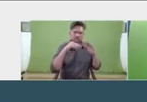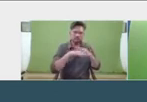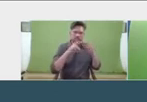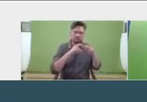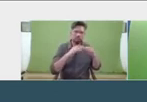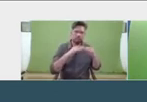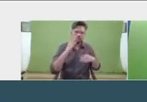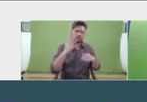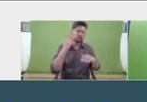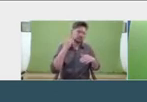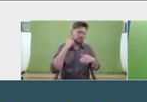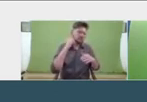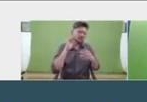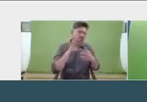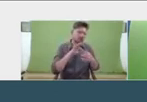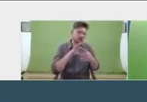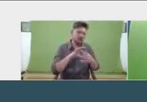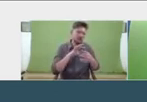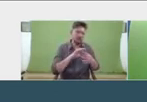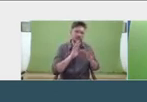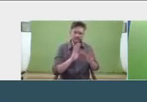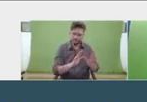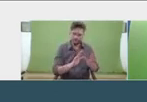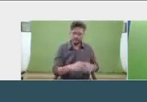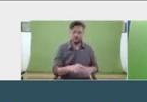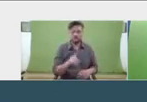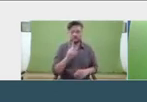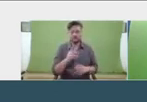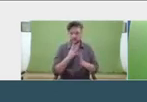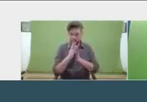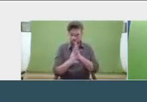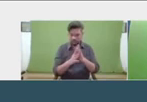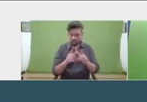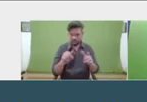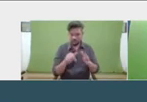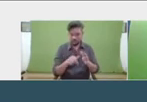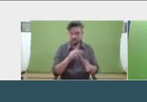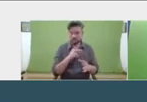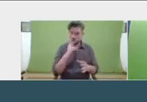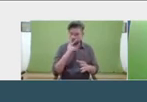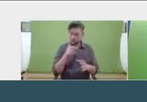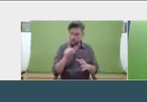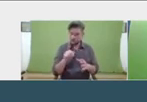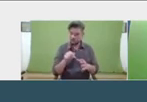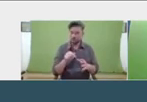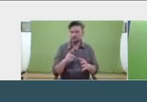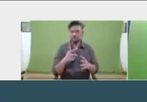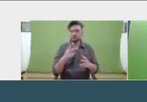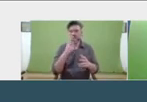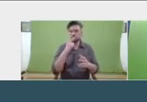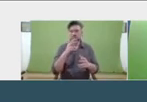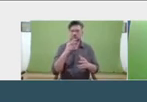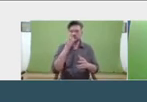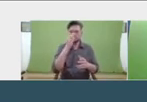mostly variation in sound now if you're looking at sign language you find it immediately irrelevant